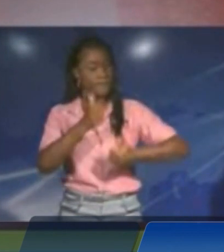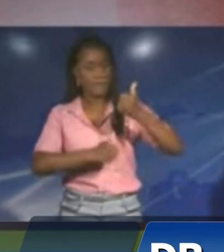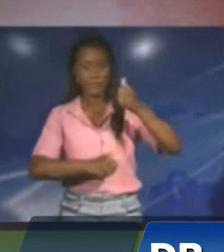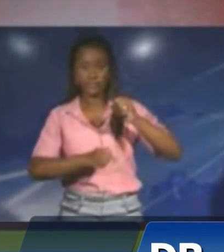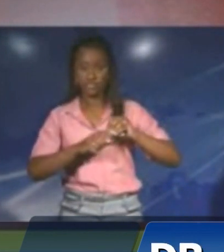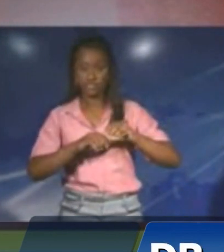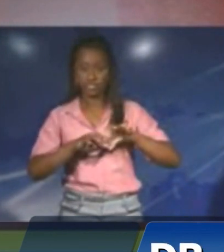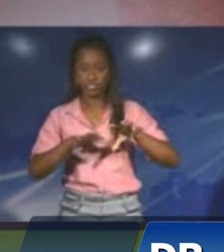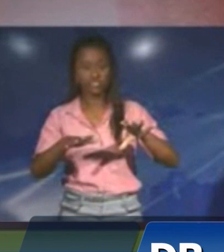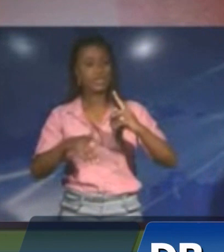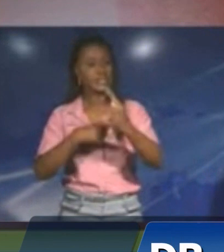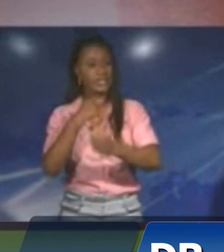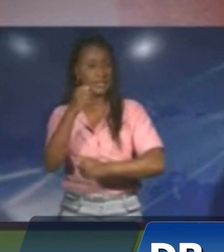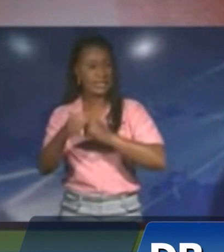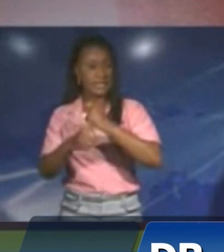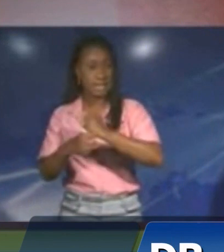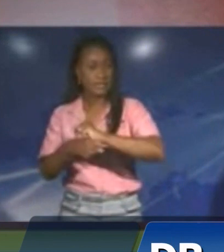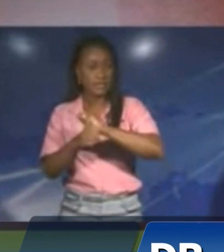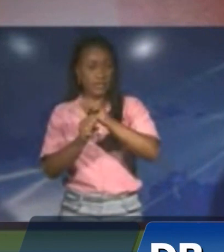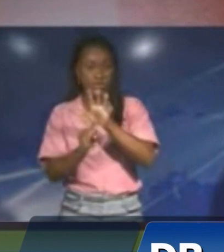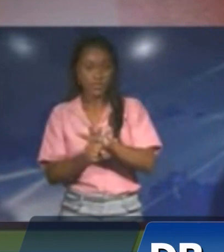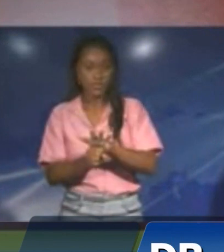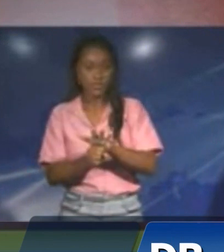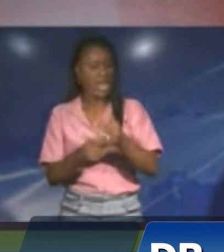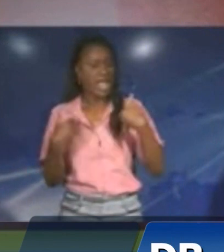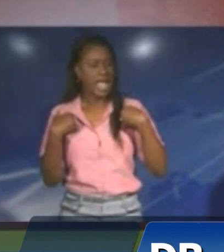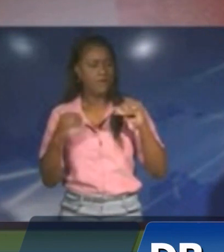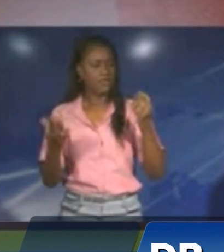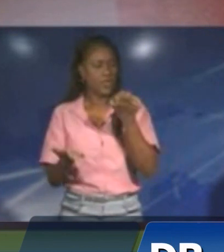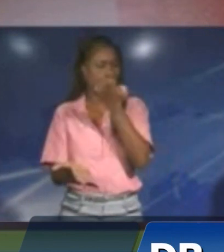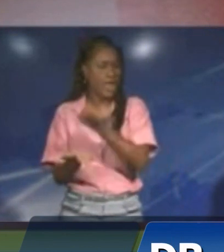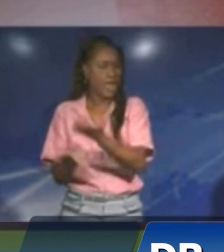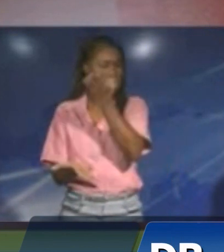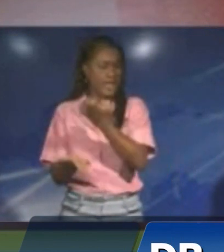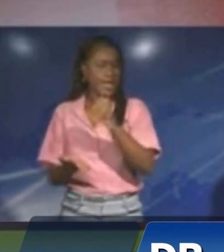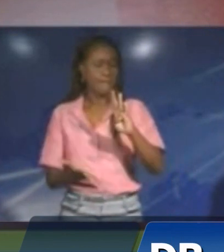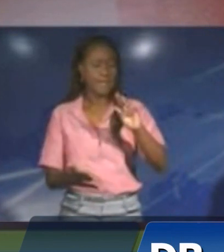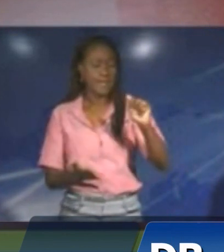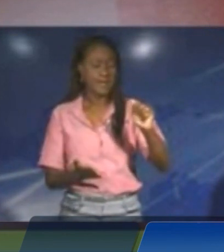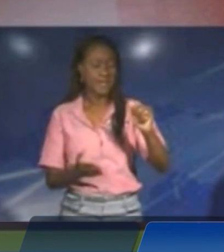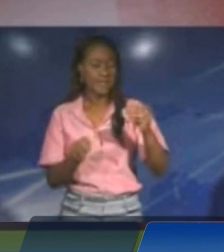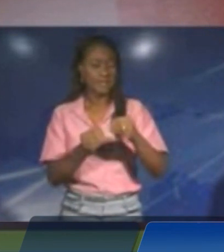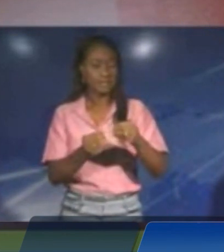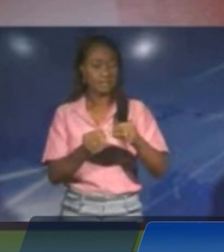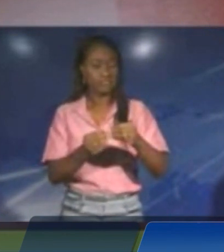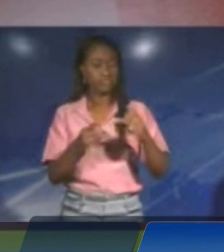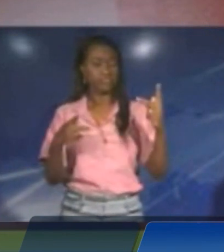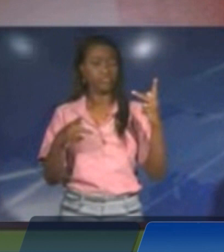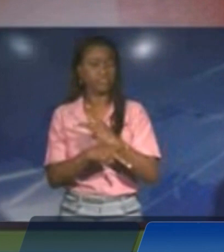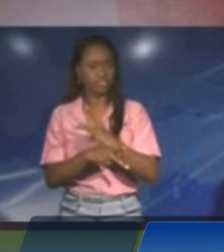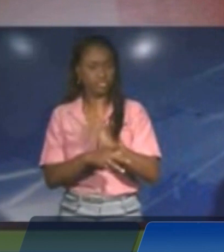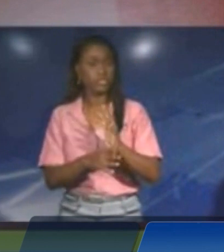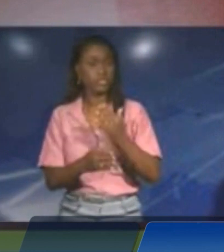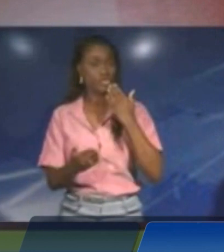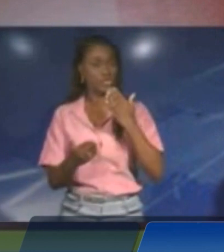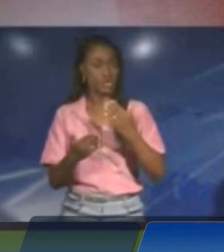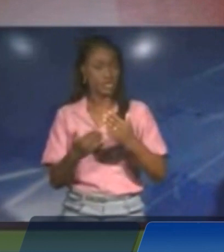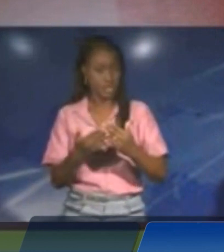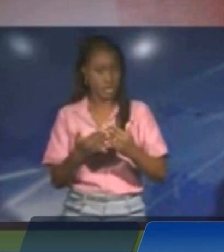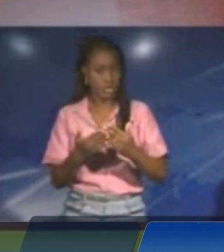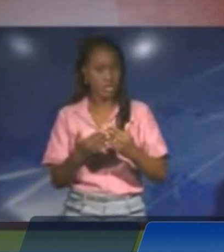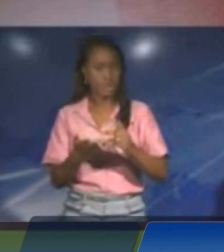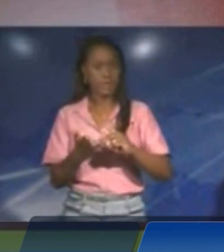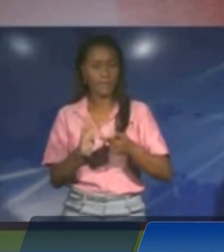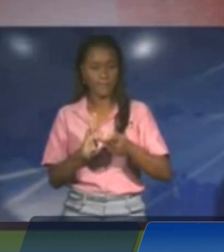transmissible SARS-CoV variant thus far. There's no evidence yet that BA5 is more severe, which is a good signal in terms